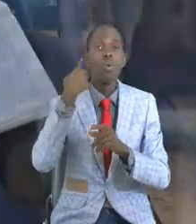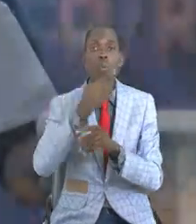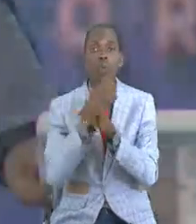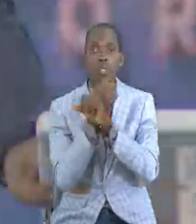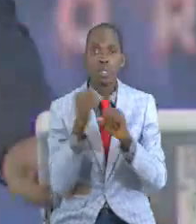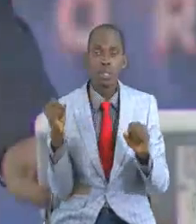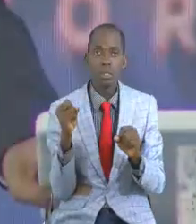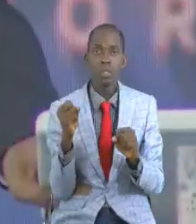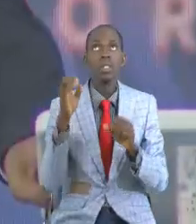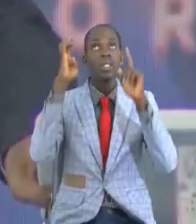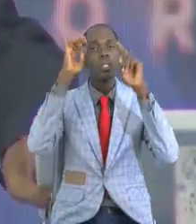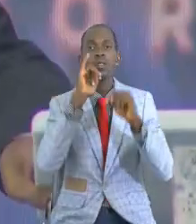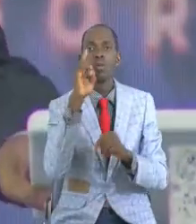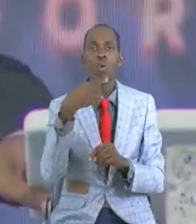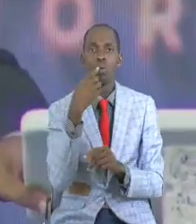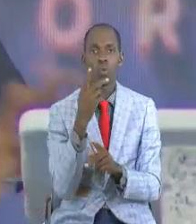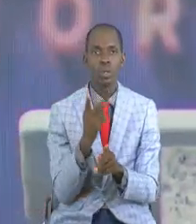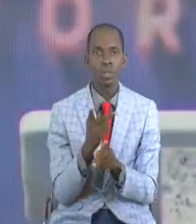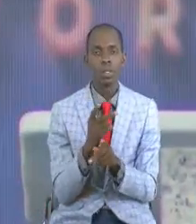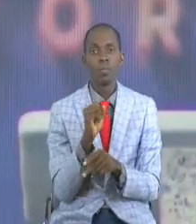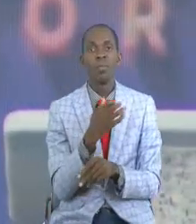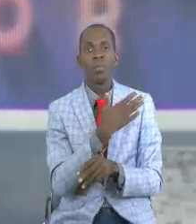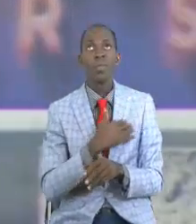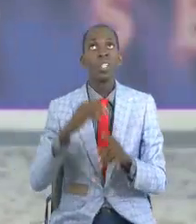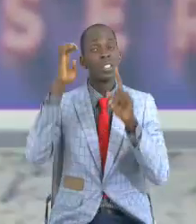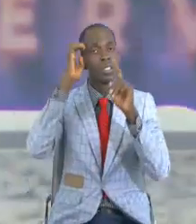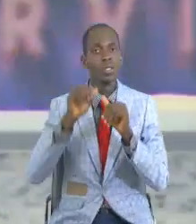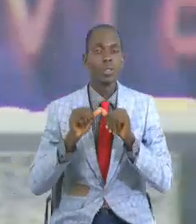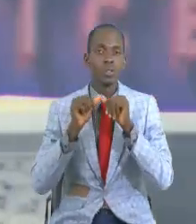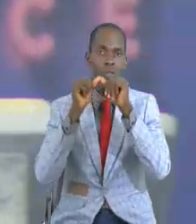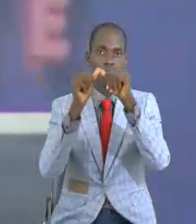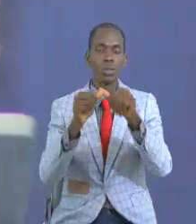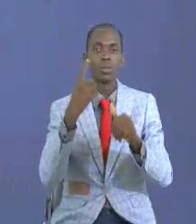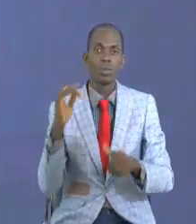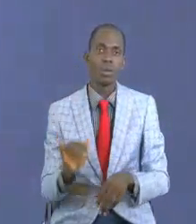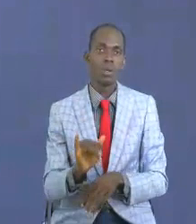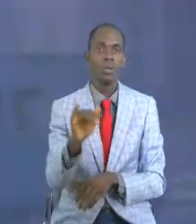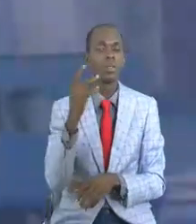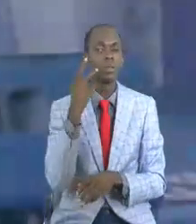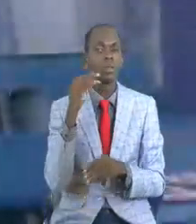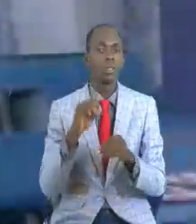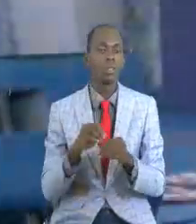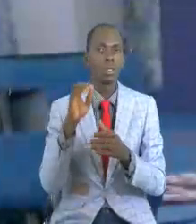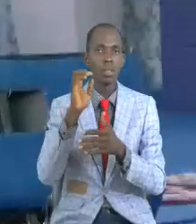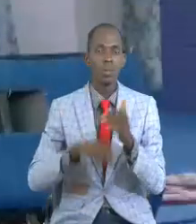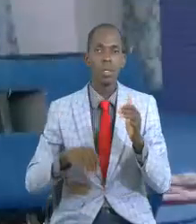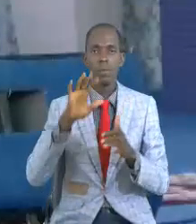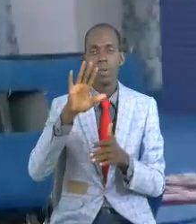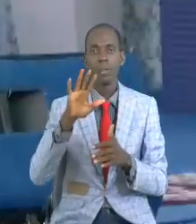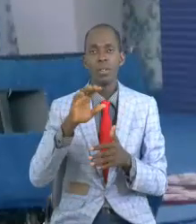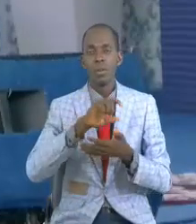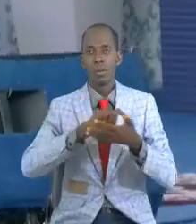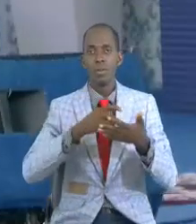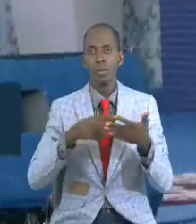who sustains, and he continues ever. Look at him now in chapter 5 and verse 6. Chapter